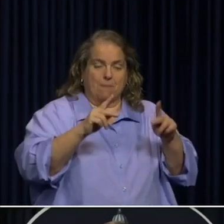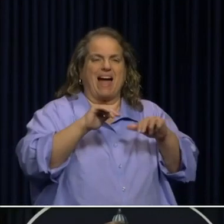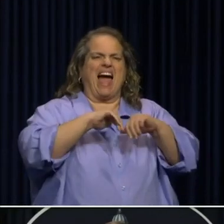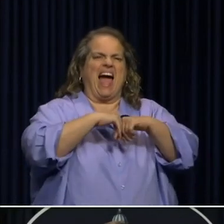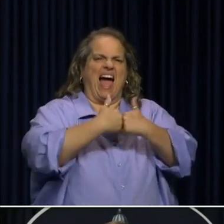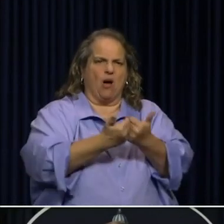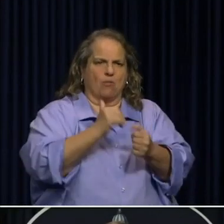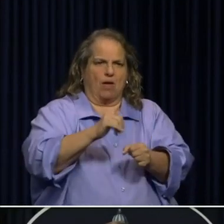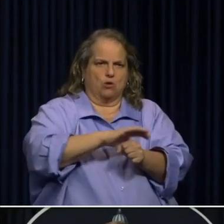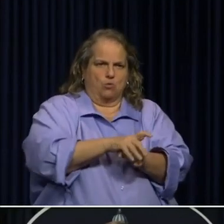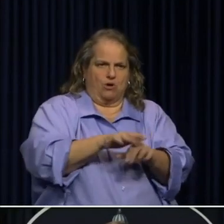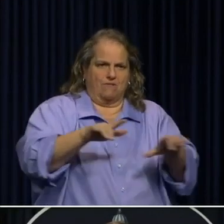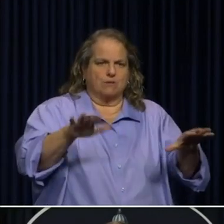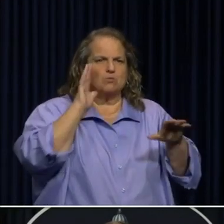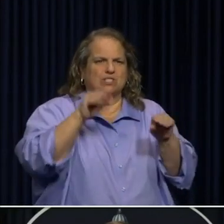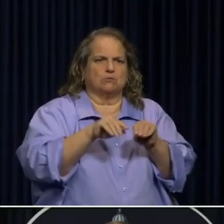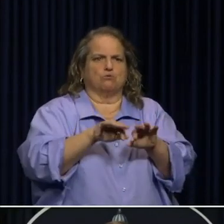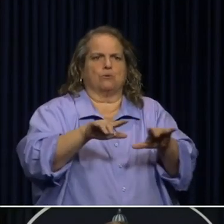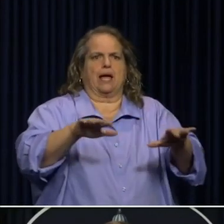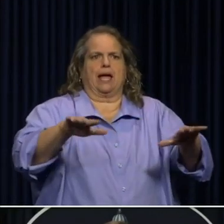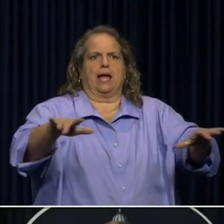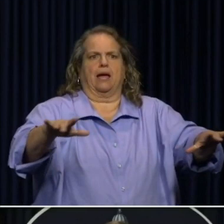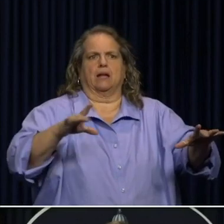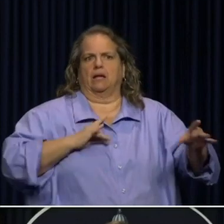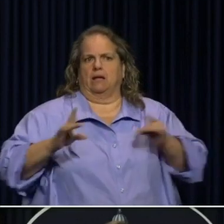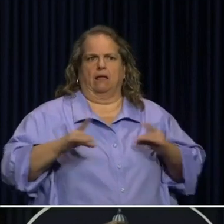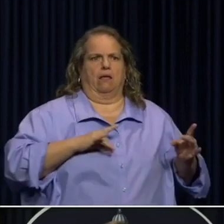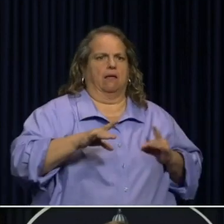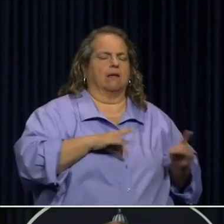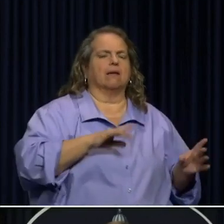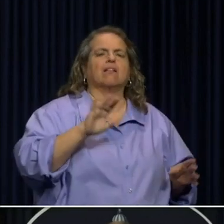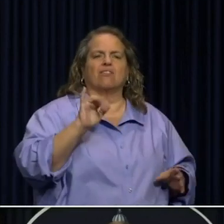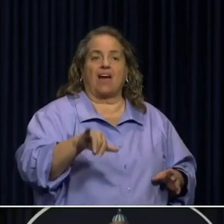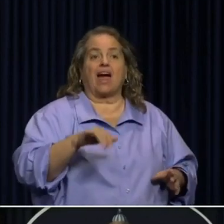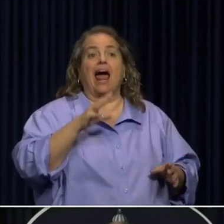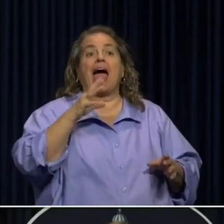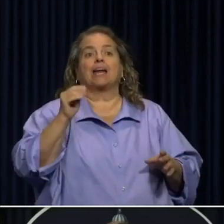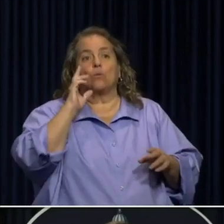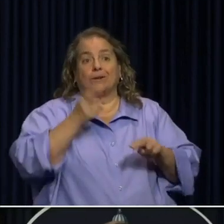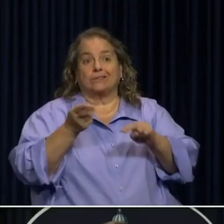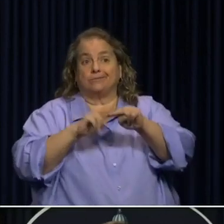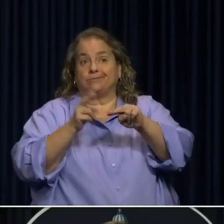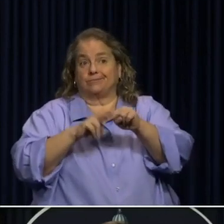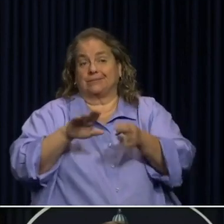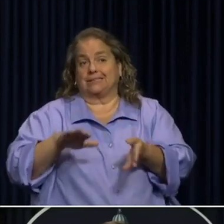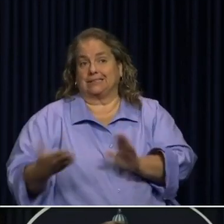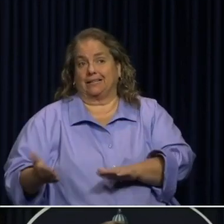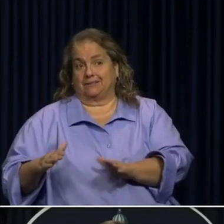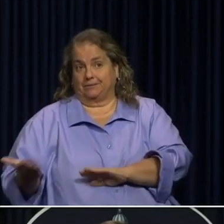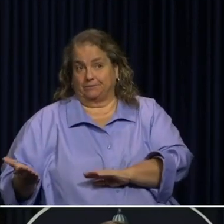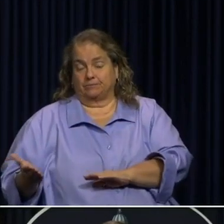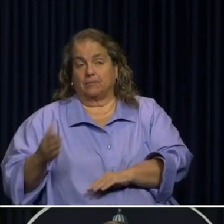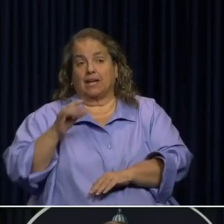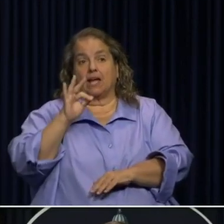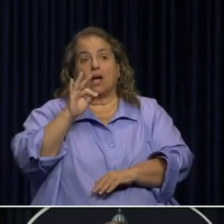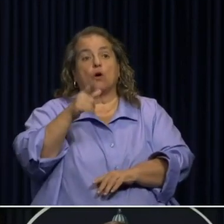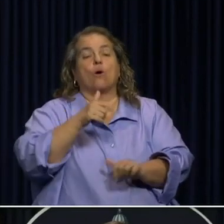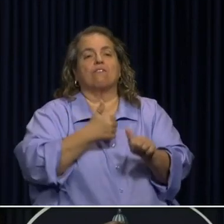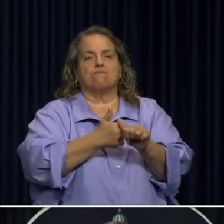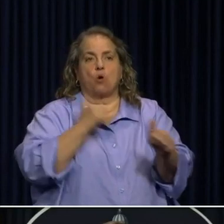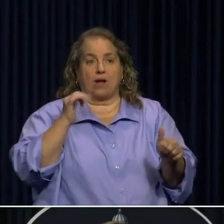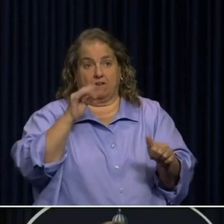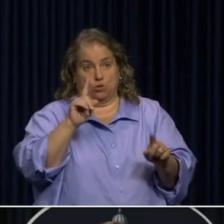gathering increases our potential death count. Avoid them all. If you're planning on going somewhere and there is that